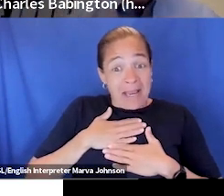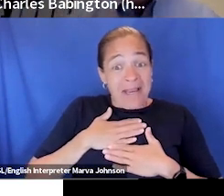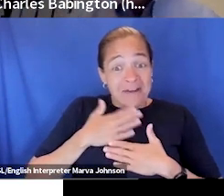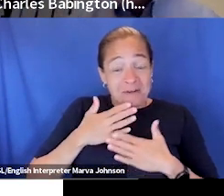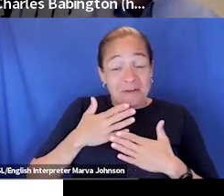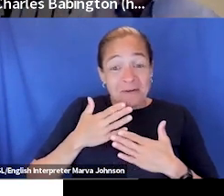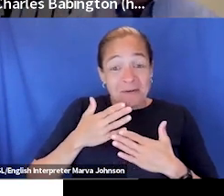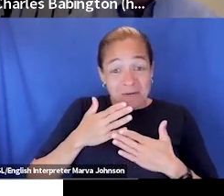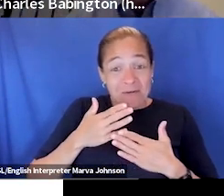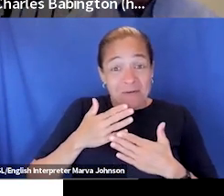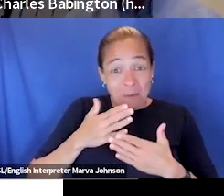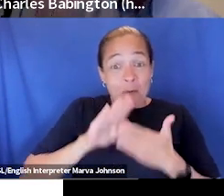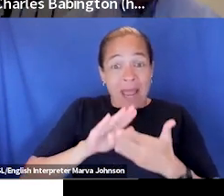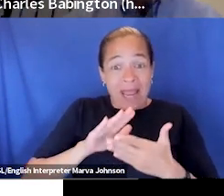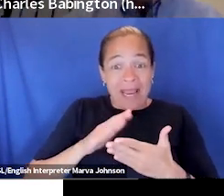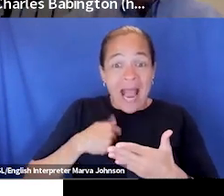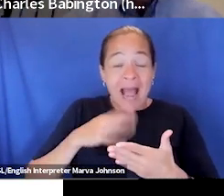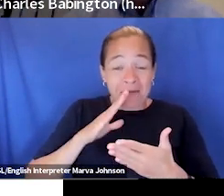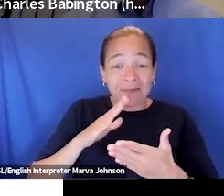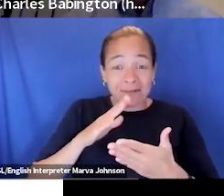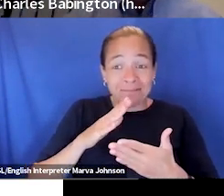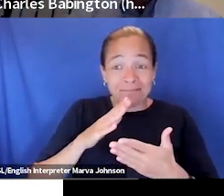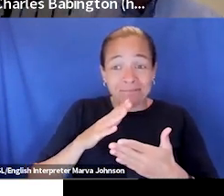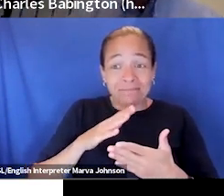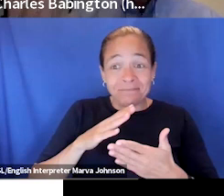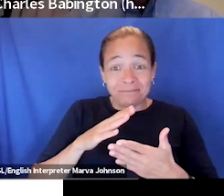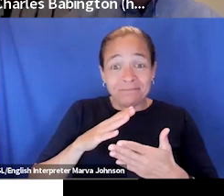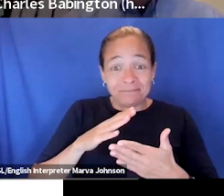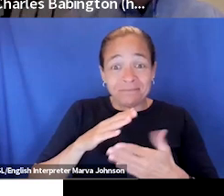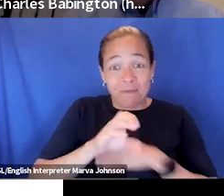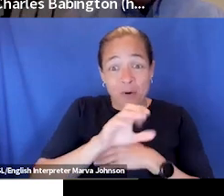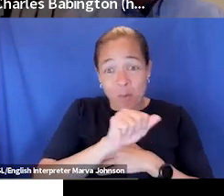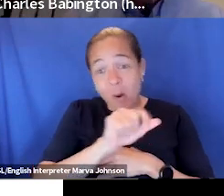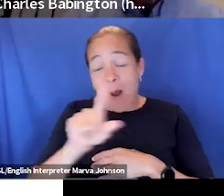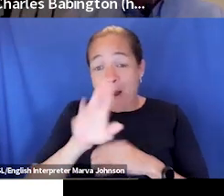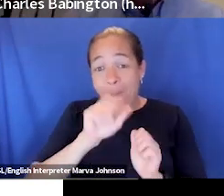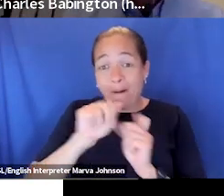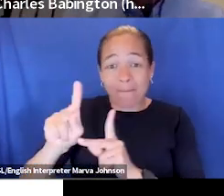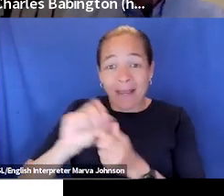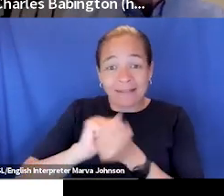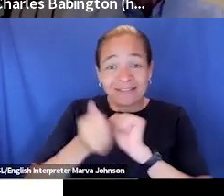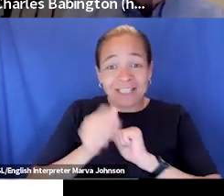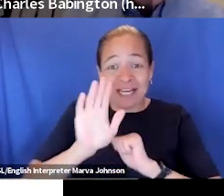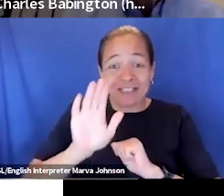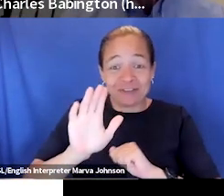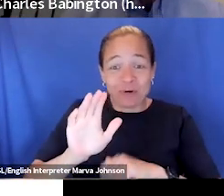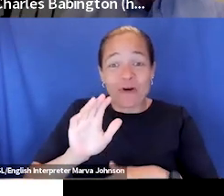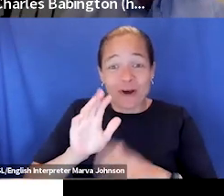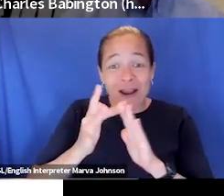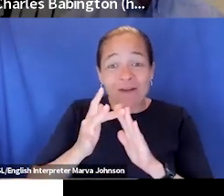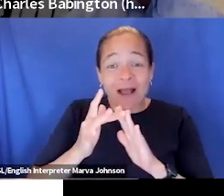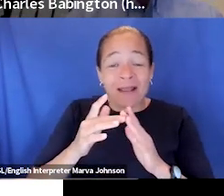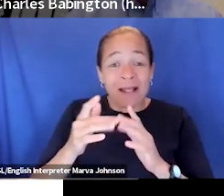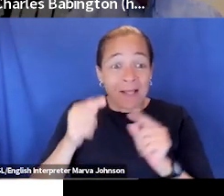of their website and change all these to before and live, but I can dream, can't I? You see how it's just a simpler